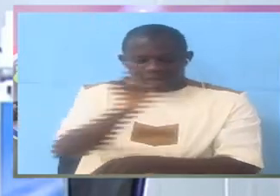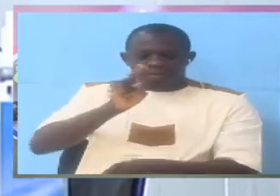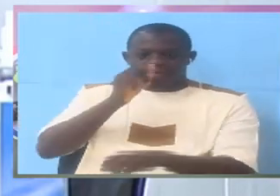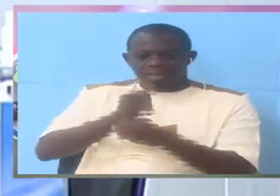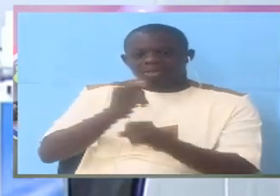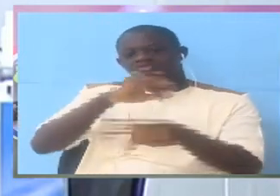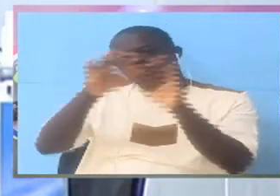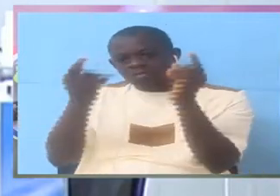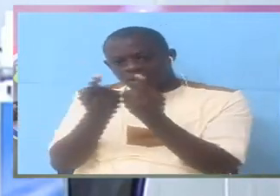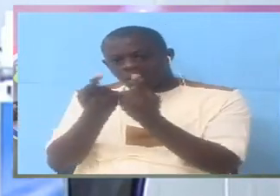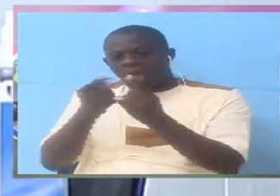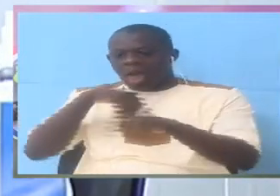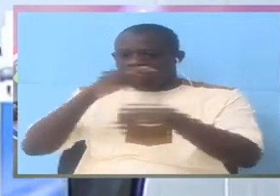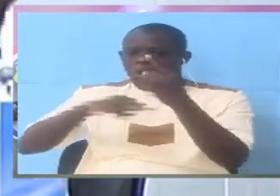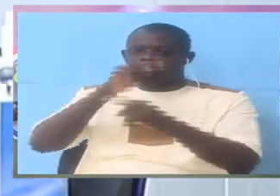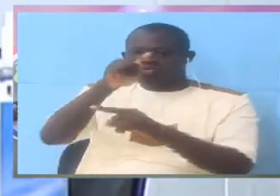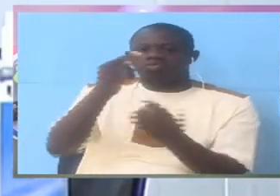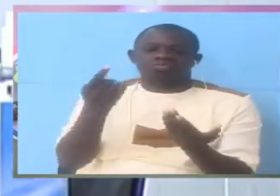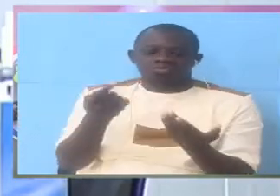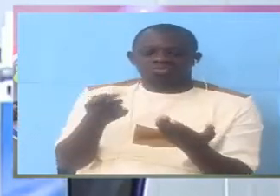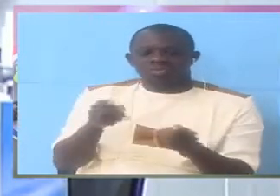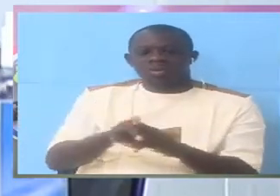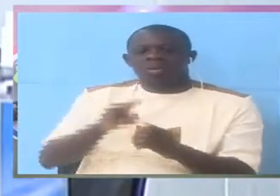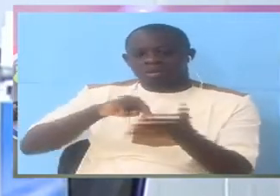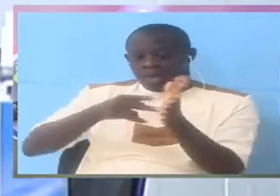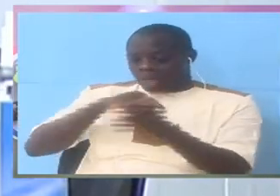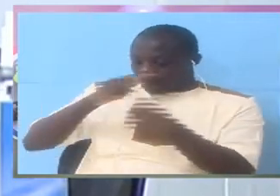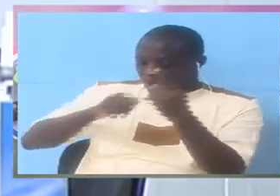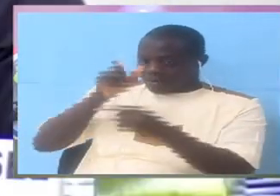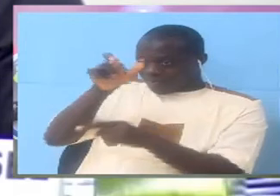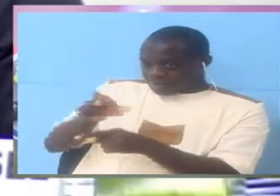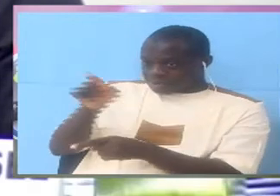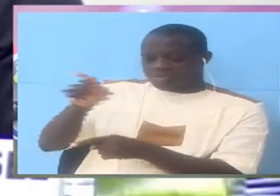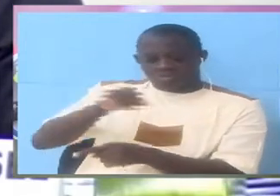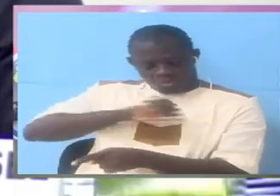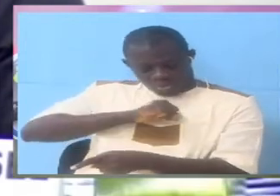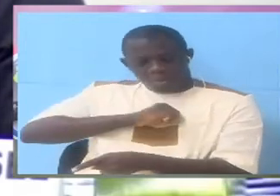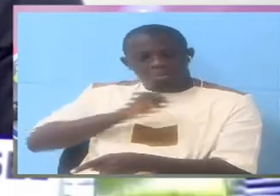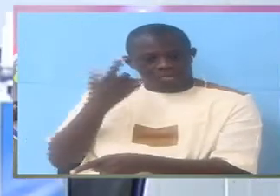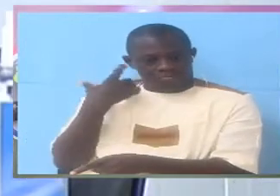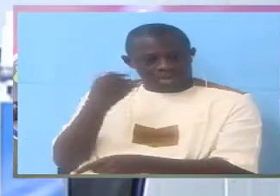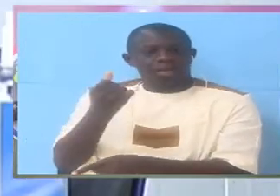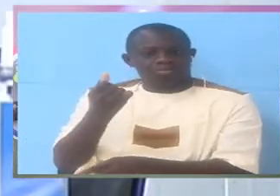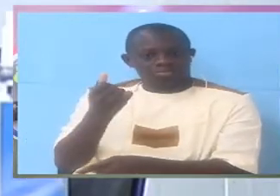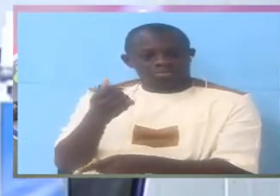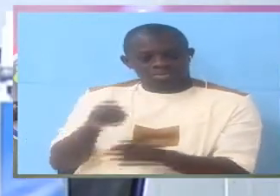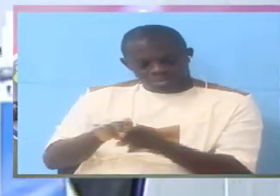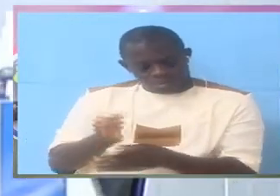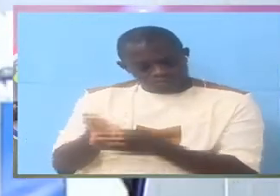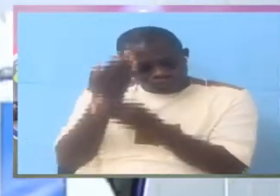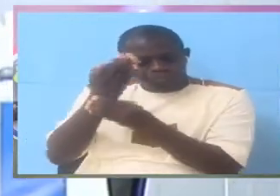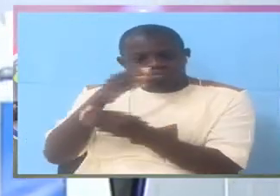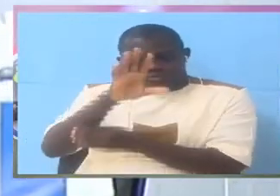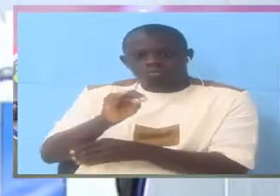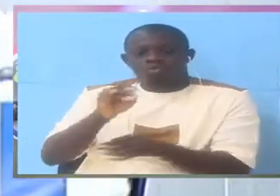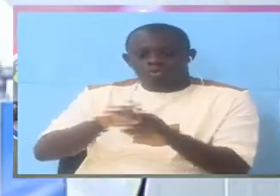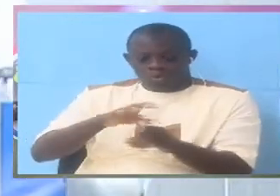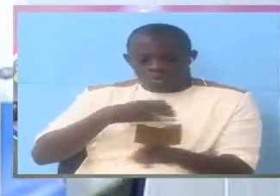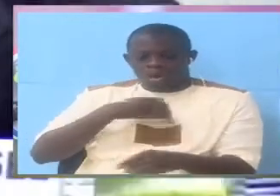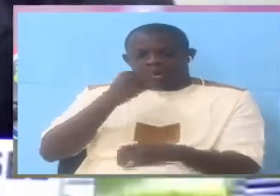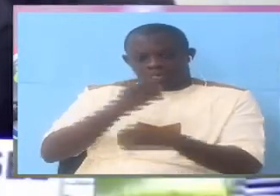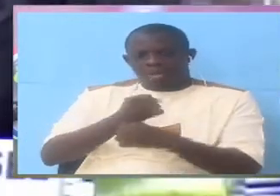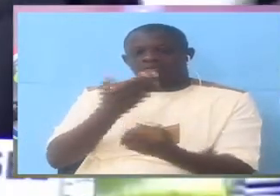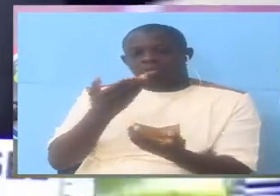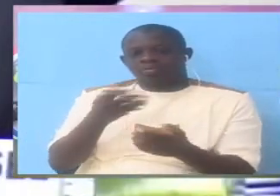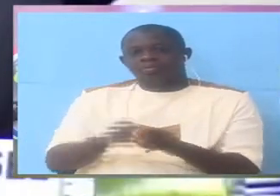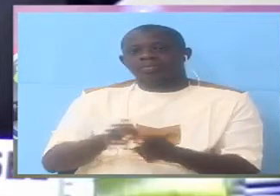against you. It's deliberate. With them, it's deliberate. They want to ruin me. Well, sitting here. Well, these